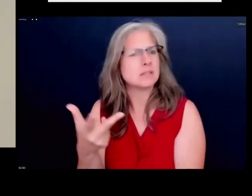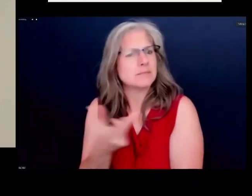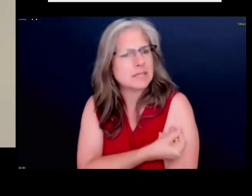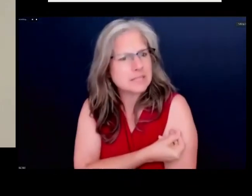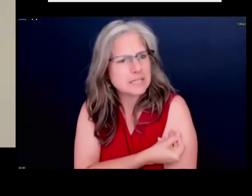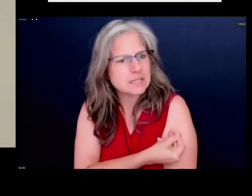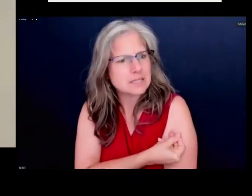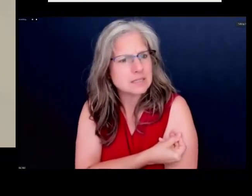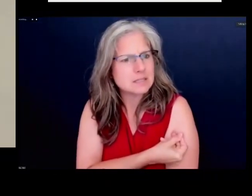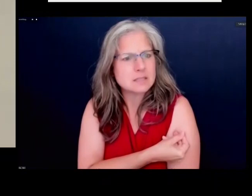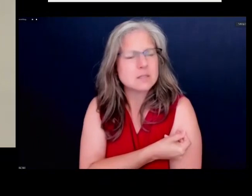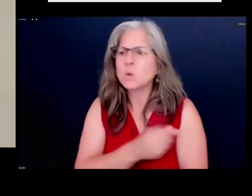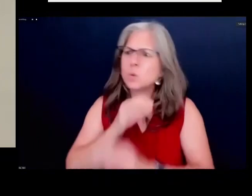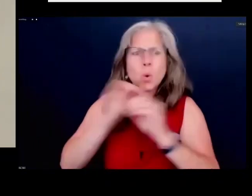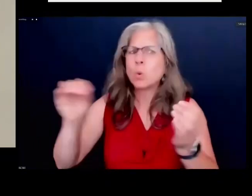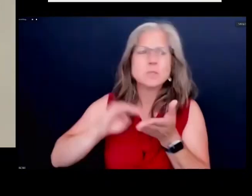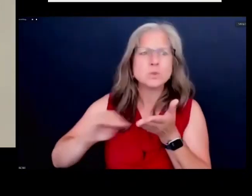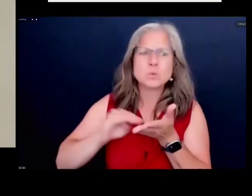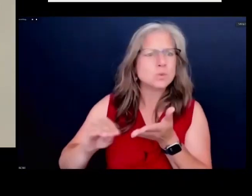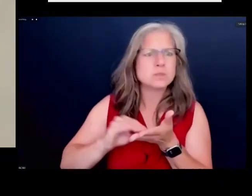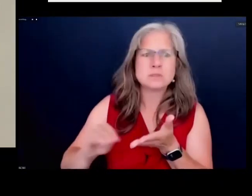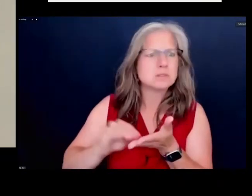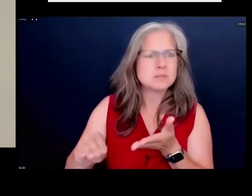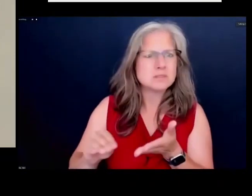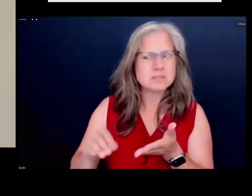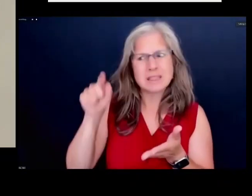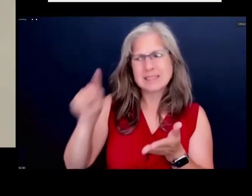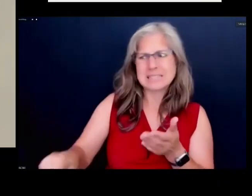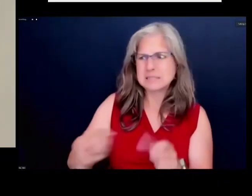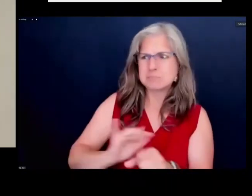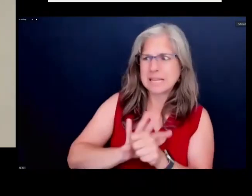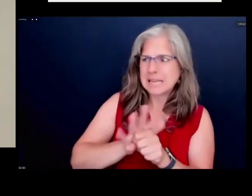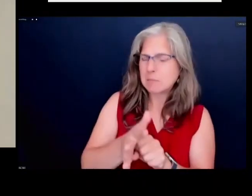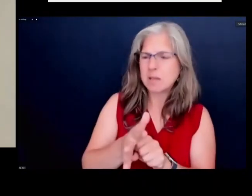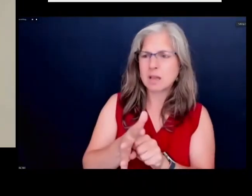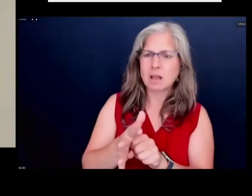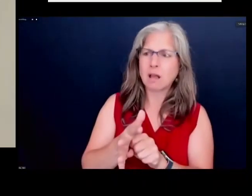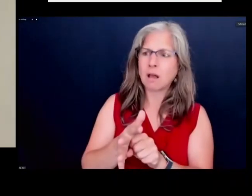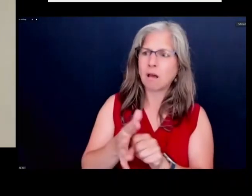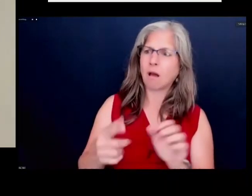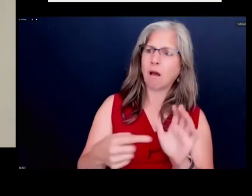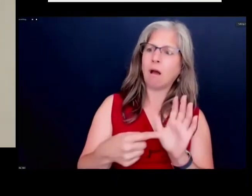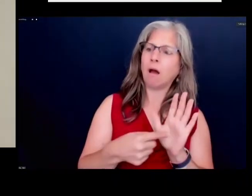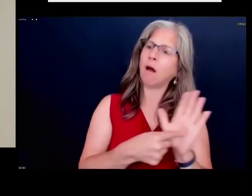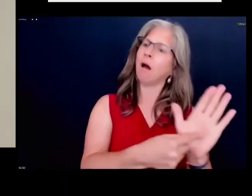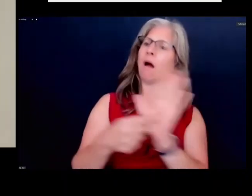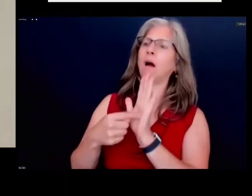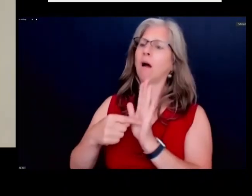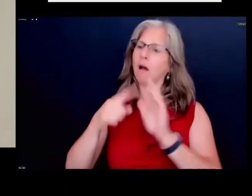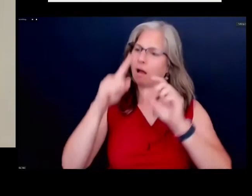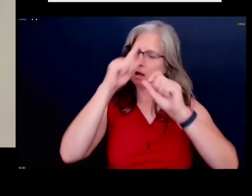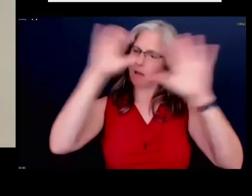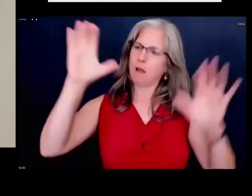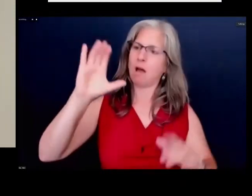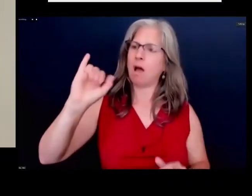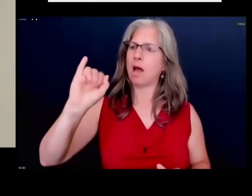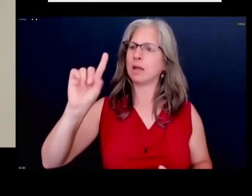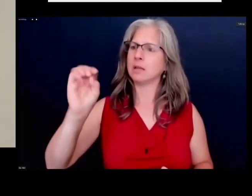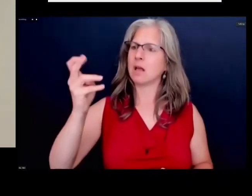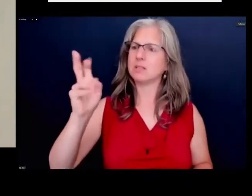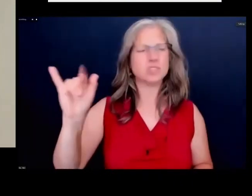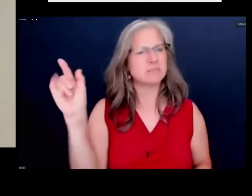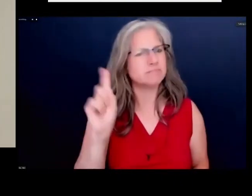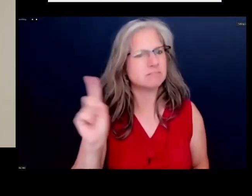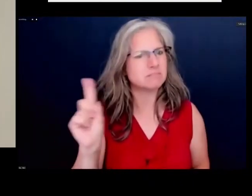shots. It is inexcusable to make this pandemic into a show of ideology.